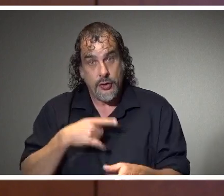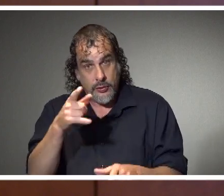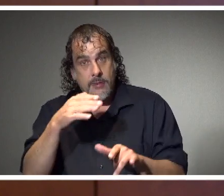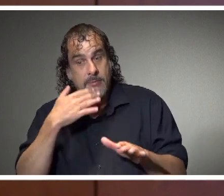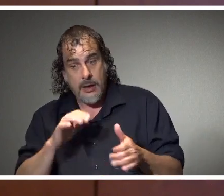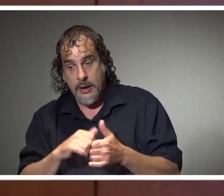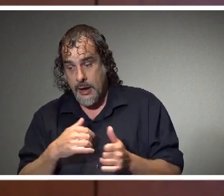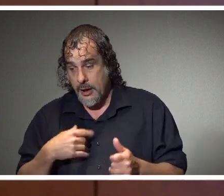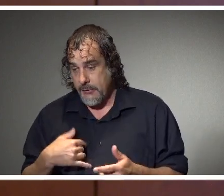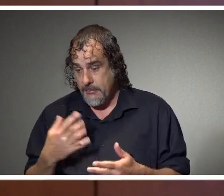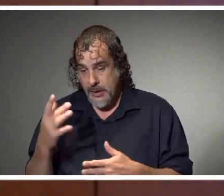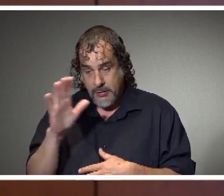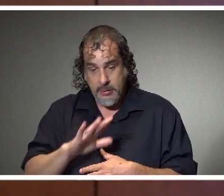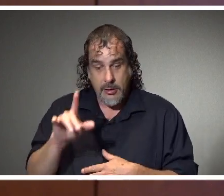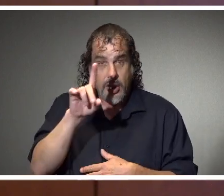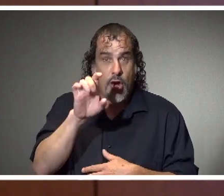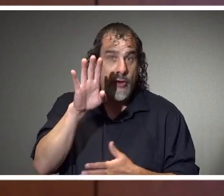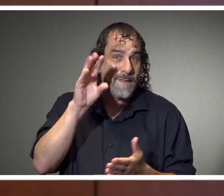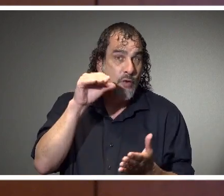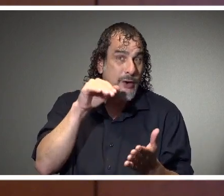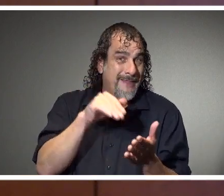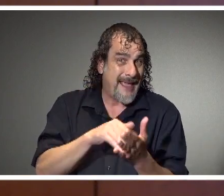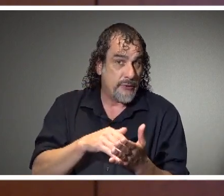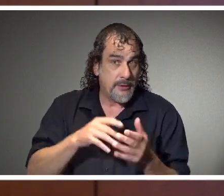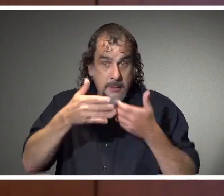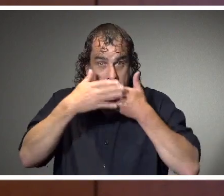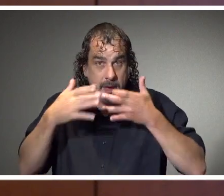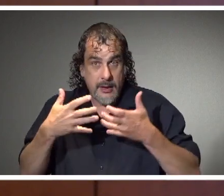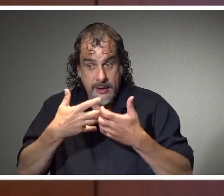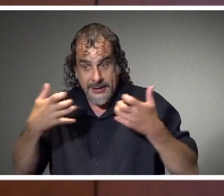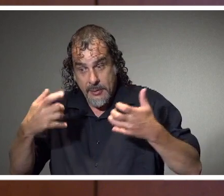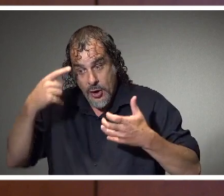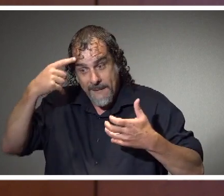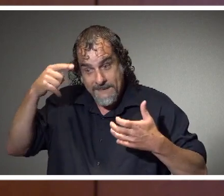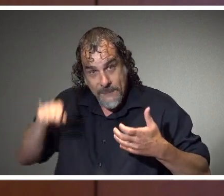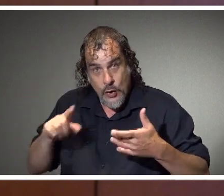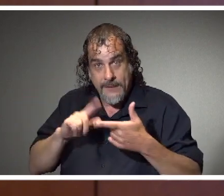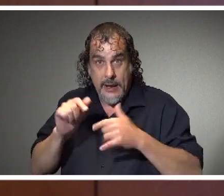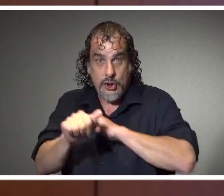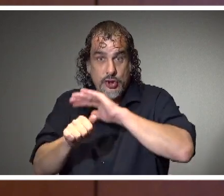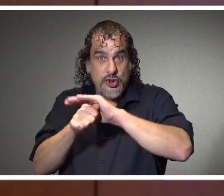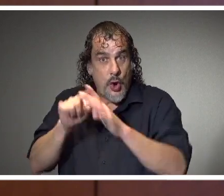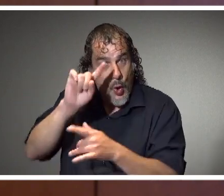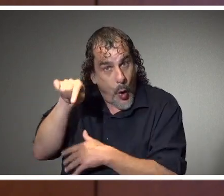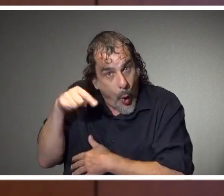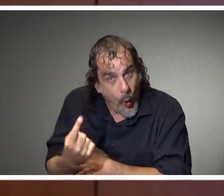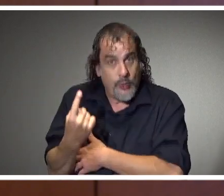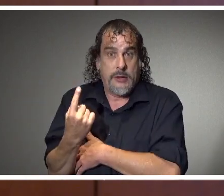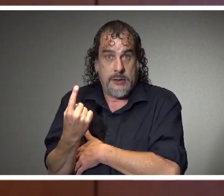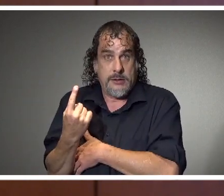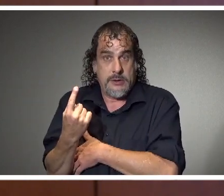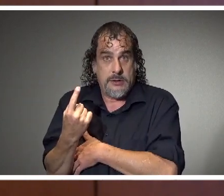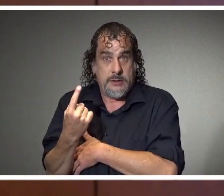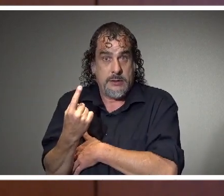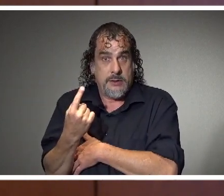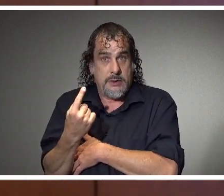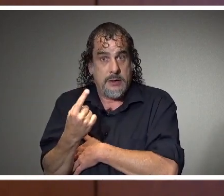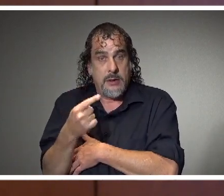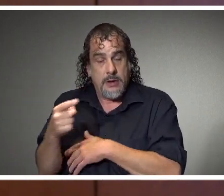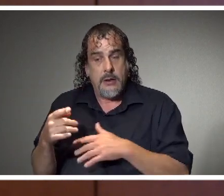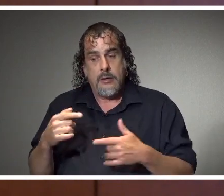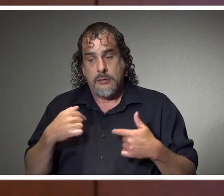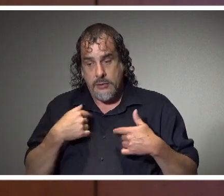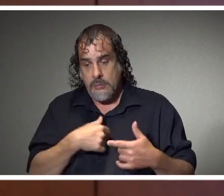probably 140,000 masks purchased separately for that shelter mission that we're getting ready to do. So the state of MEMA is